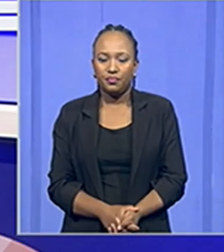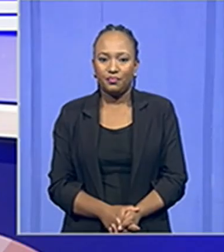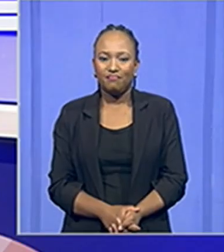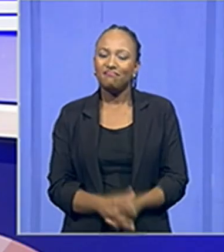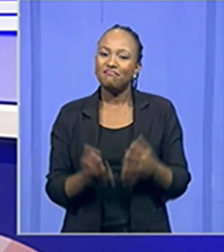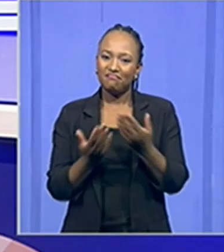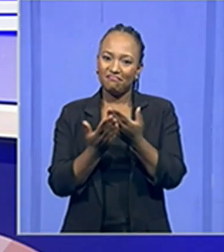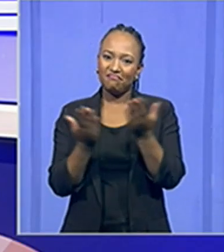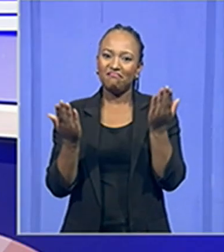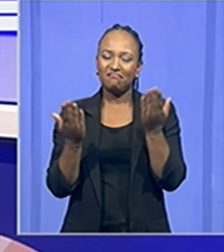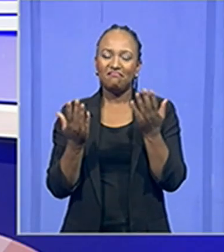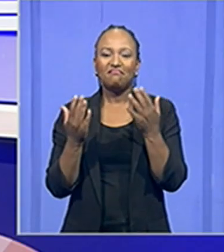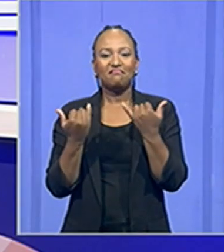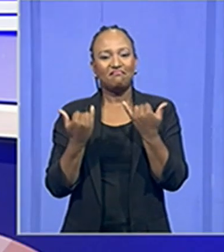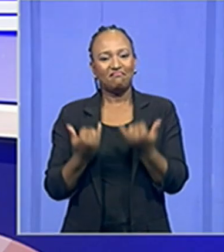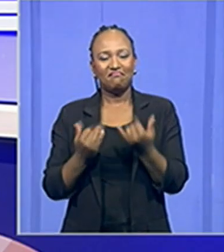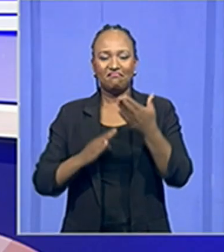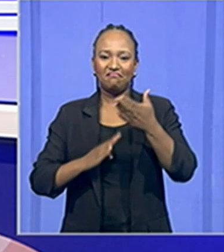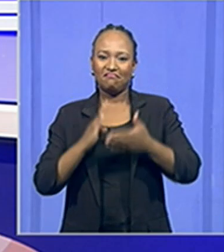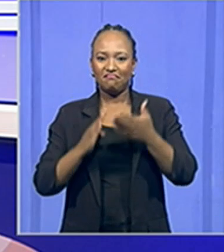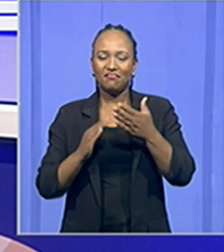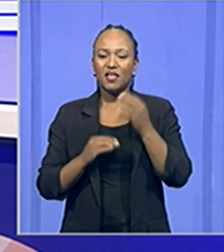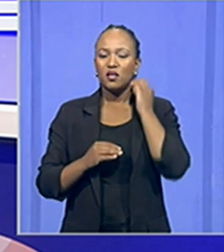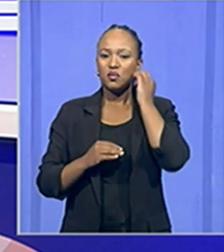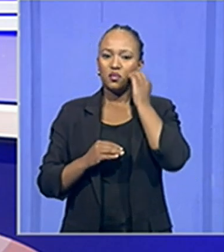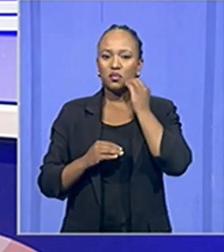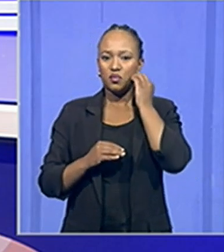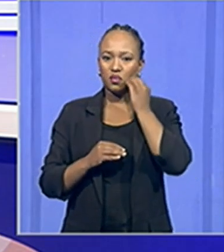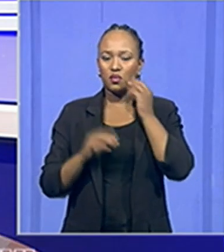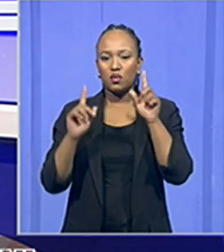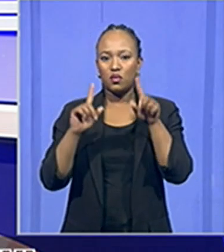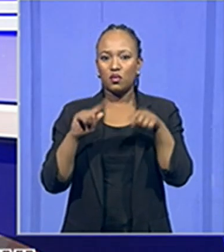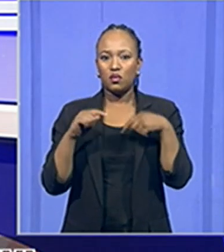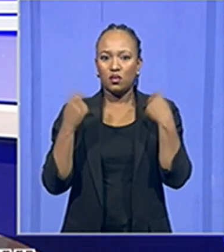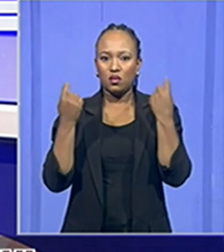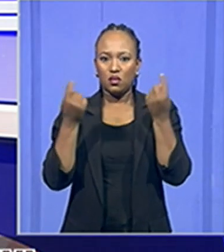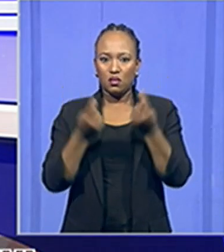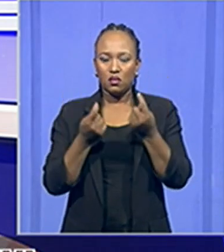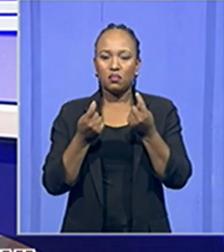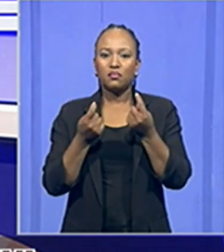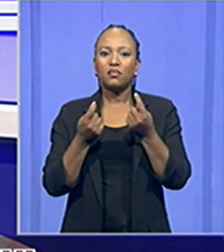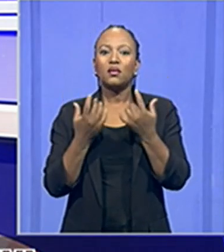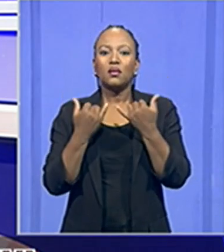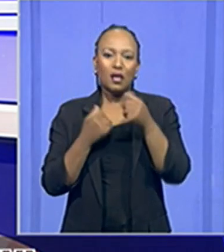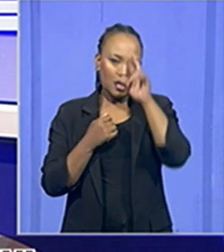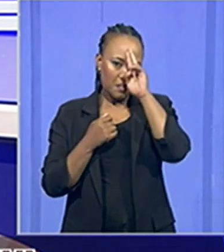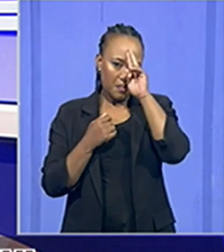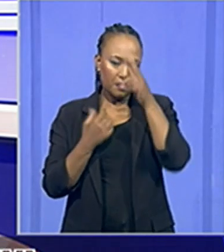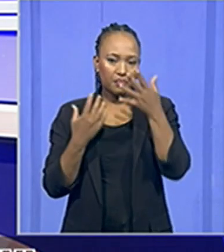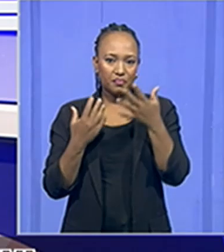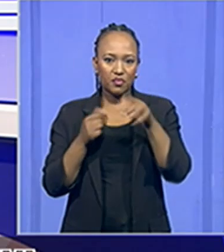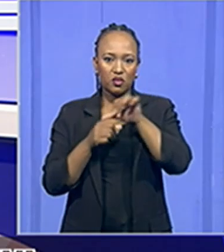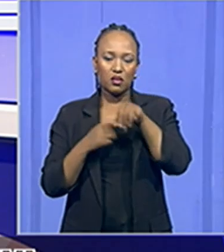Pagešo tema ya rena e felela mo gomme ba sehlopha sa ditaba tša gopela go ditaba tša rena di a hwetšagala go marangrang a dikgokagano fao